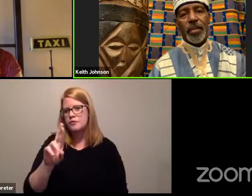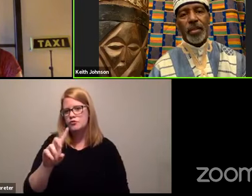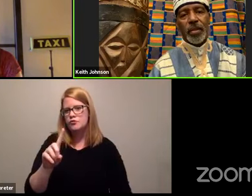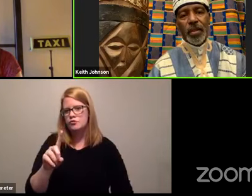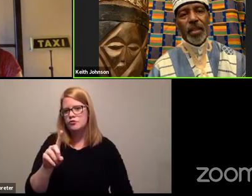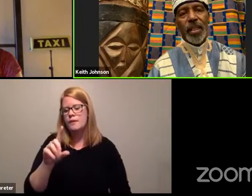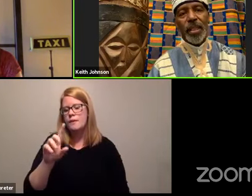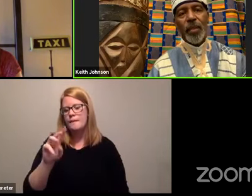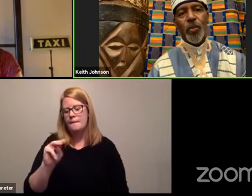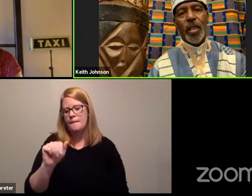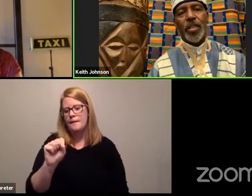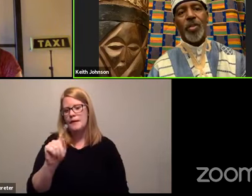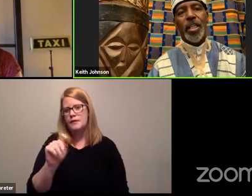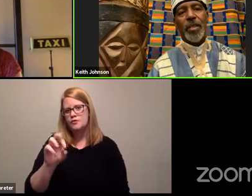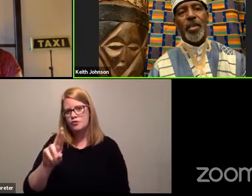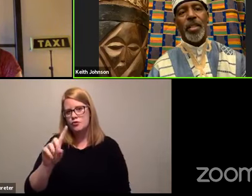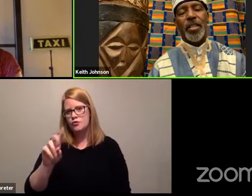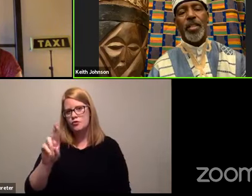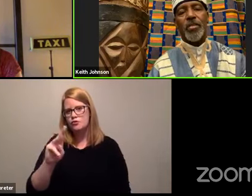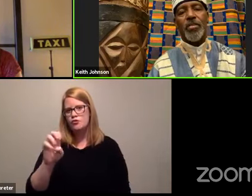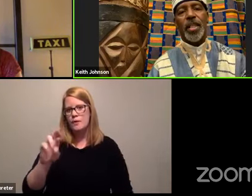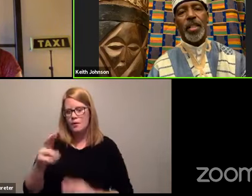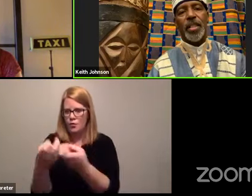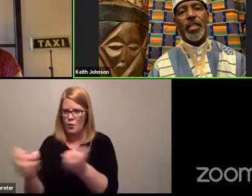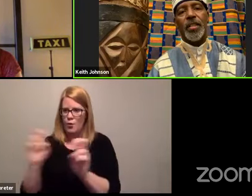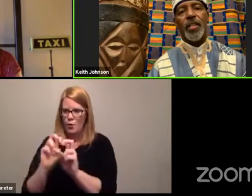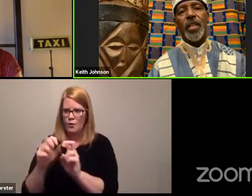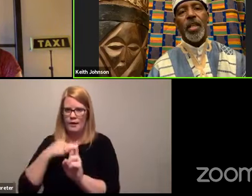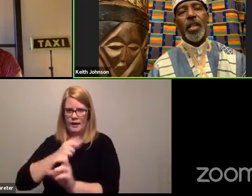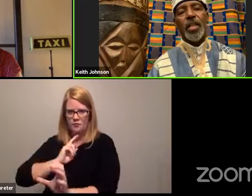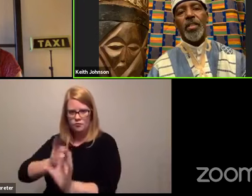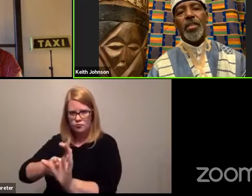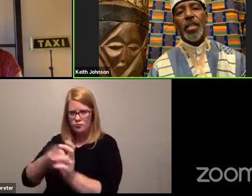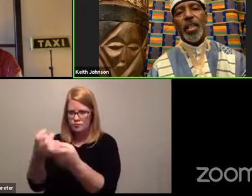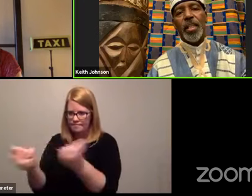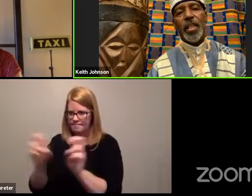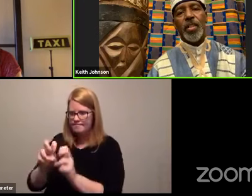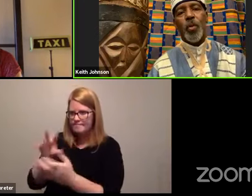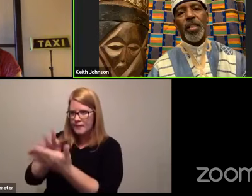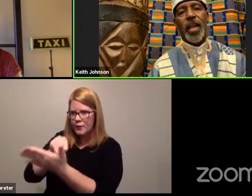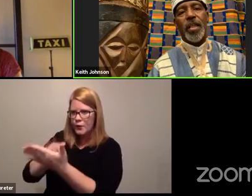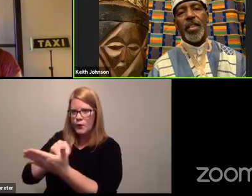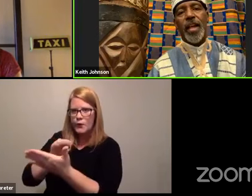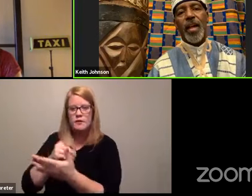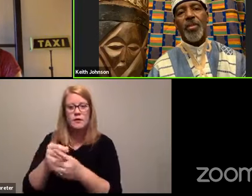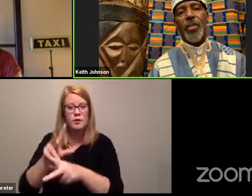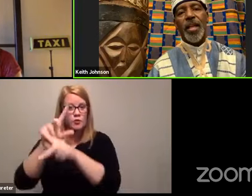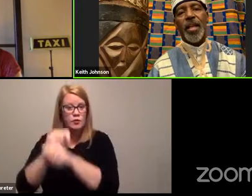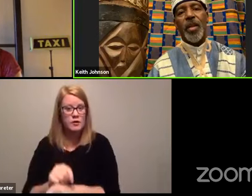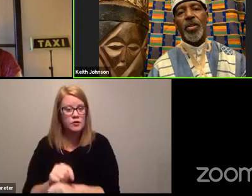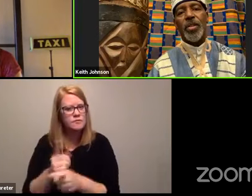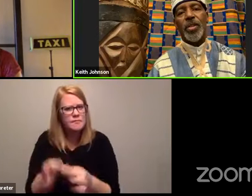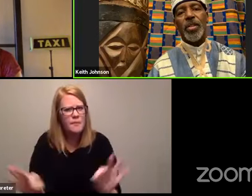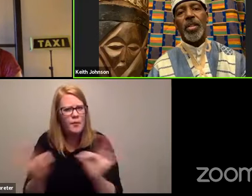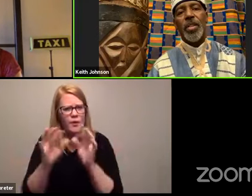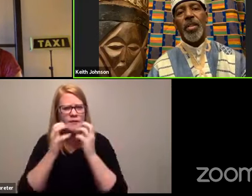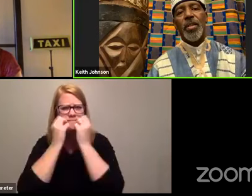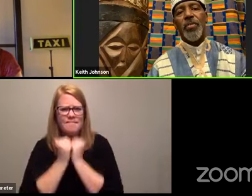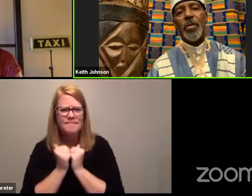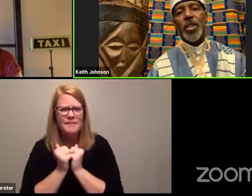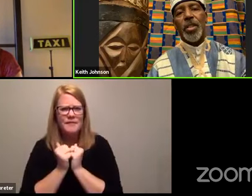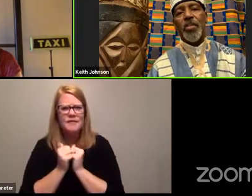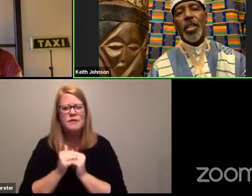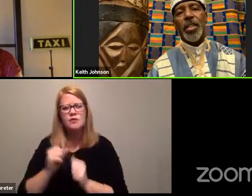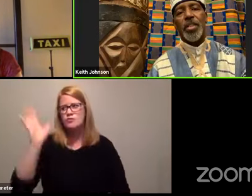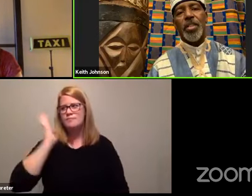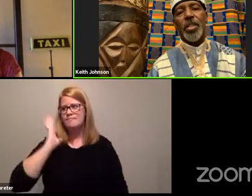important it was to keep the tradition. The tradition is what's handed down by the elders